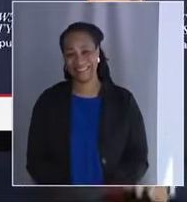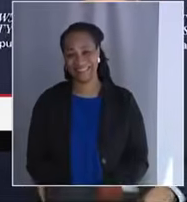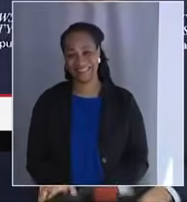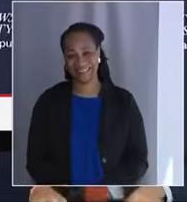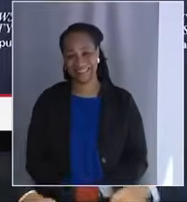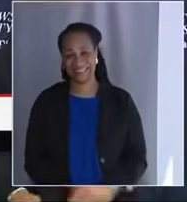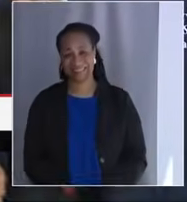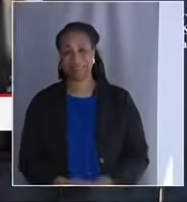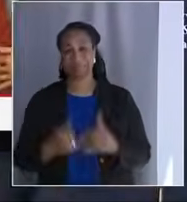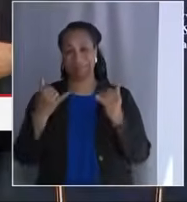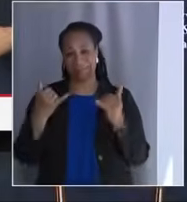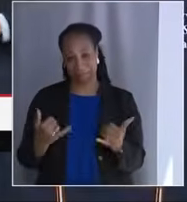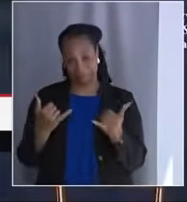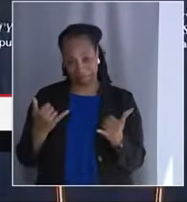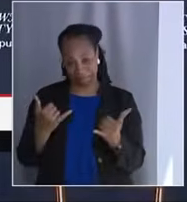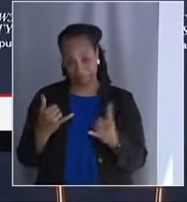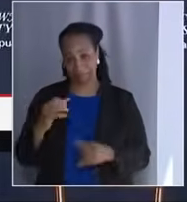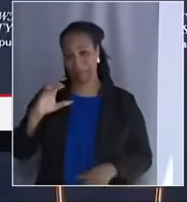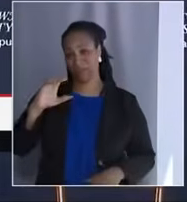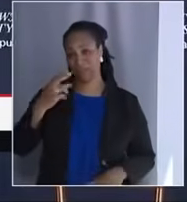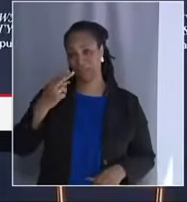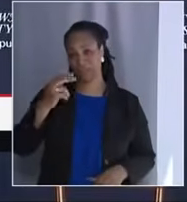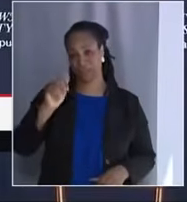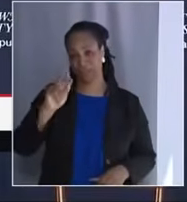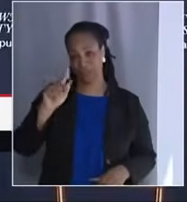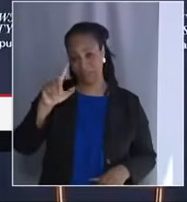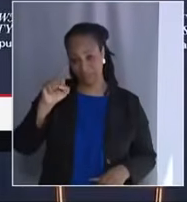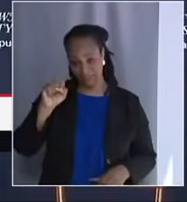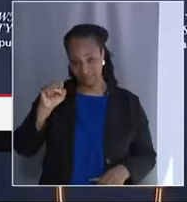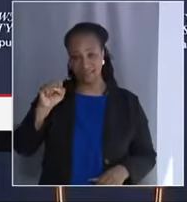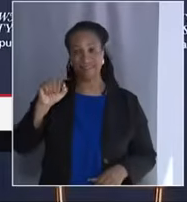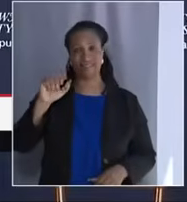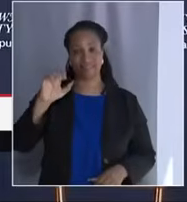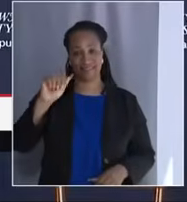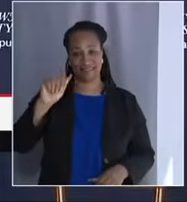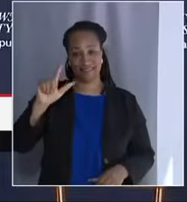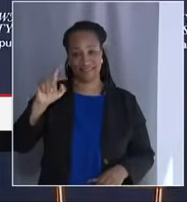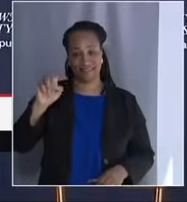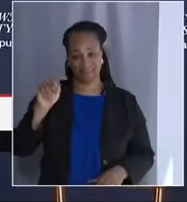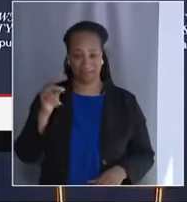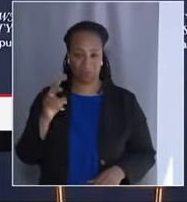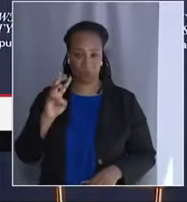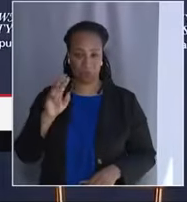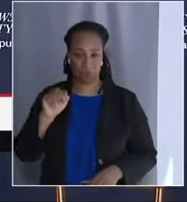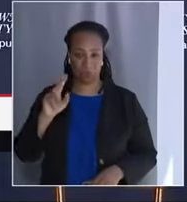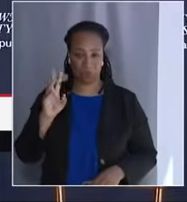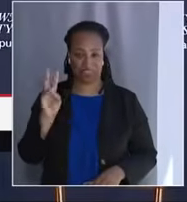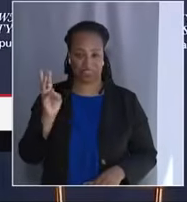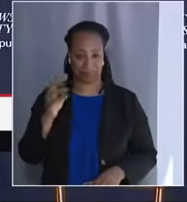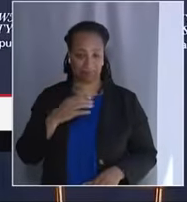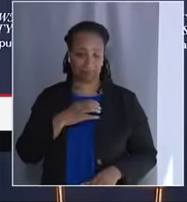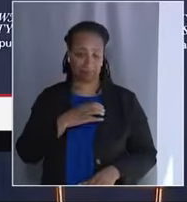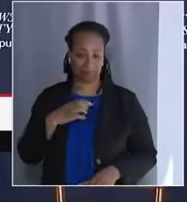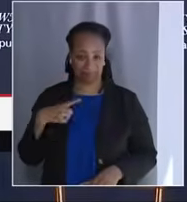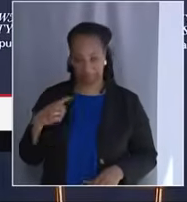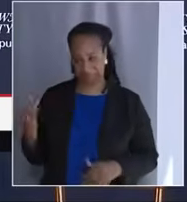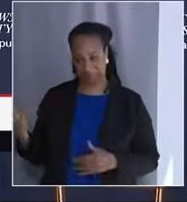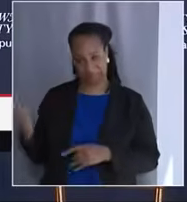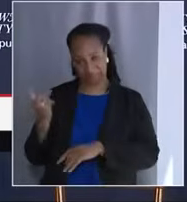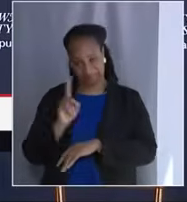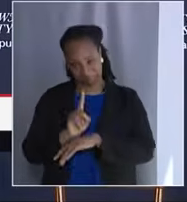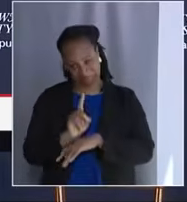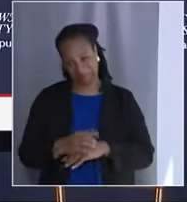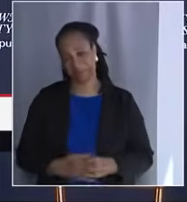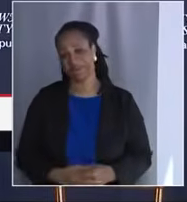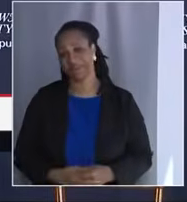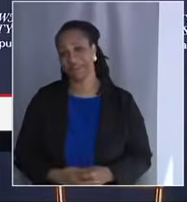Good morning. thrown off by the voice from above. That was great. It is